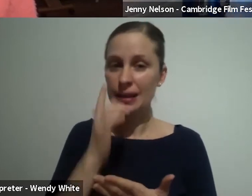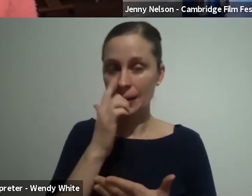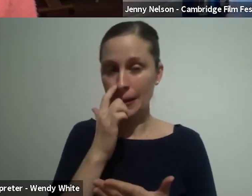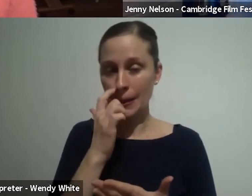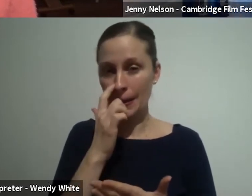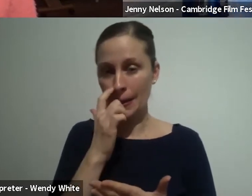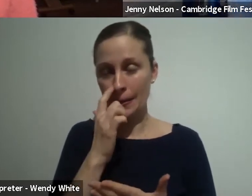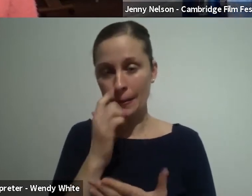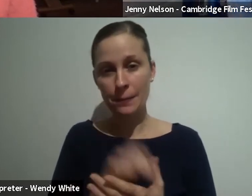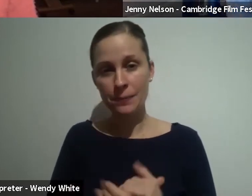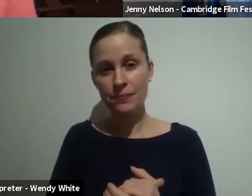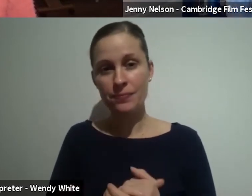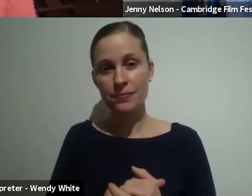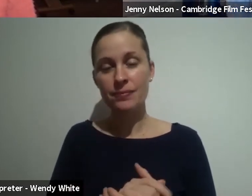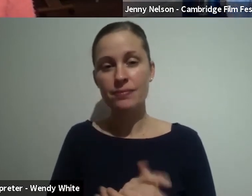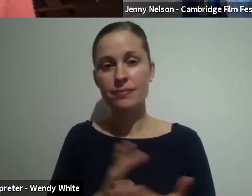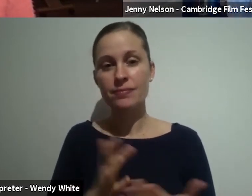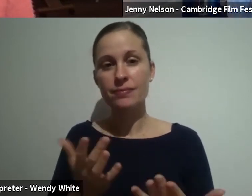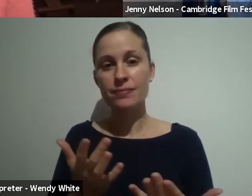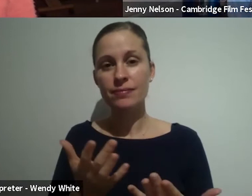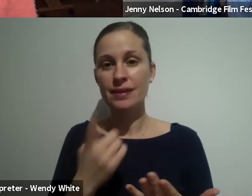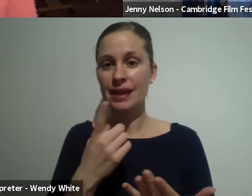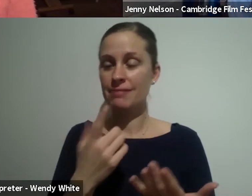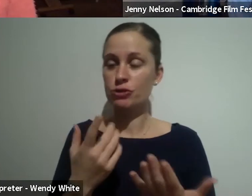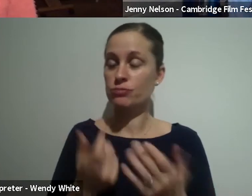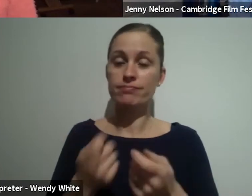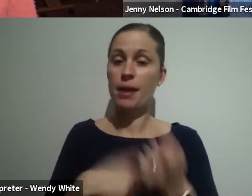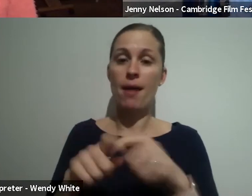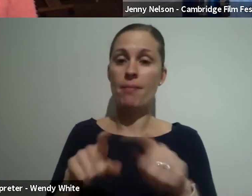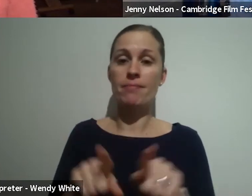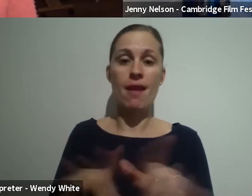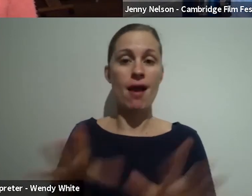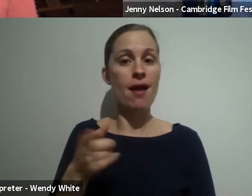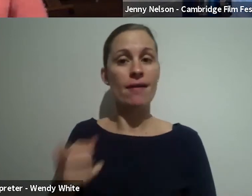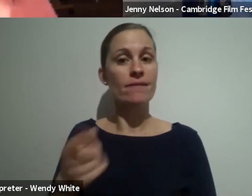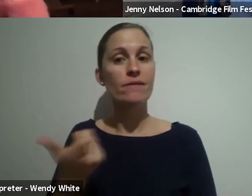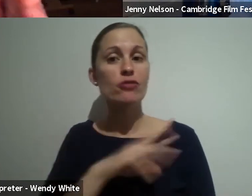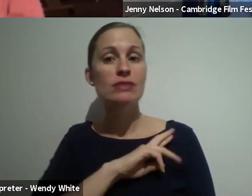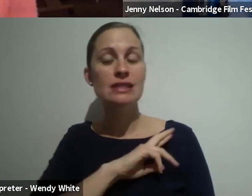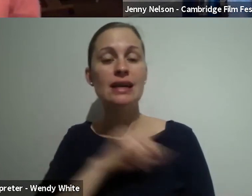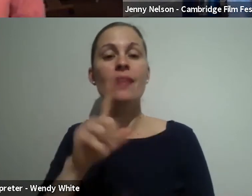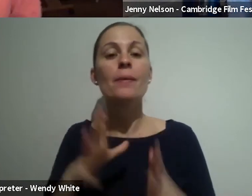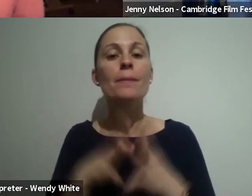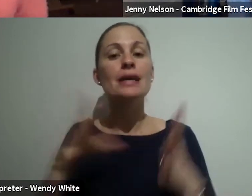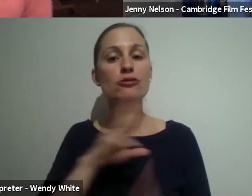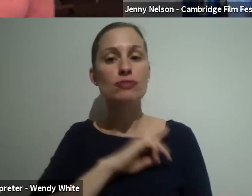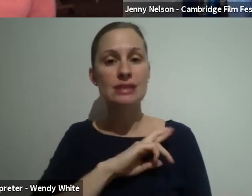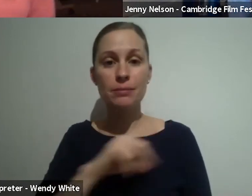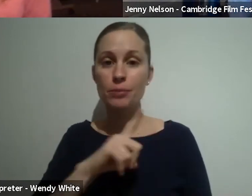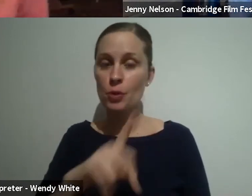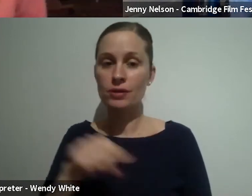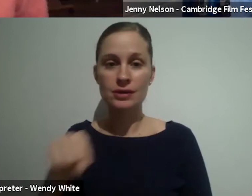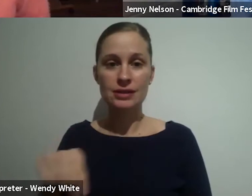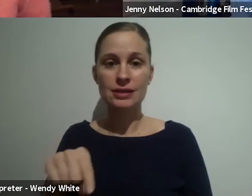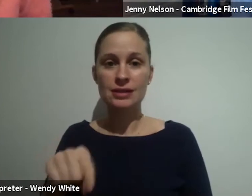sure it happened to be like this for a reason. And I think the biggest reason, because it's not the first time